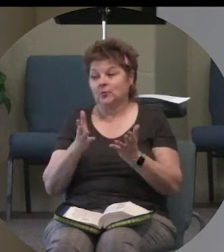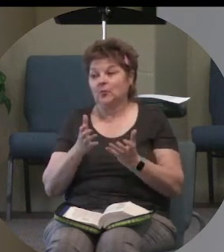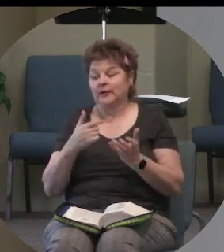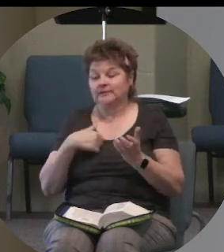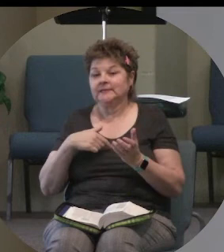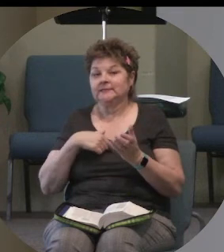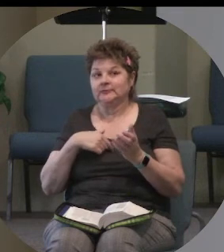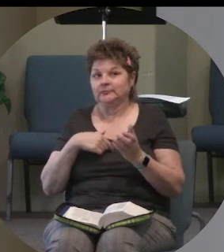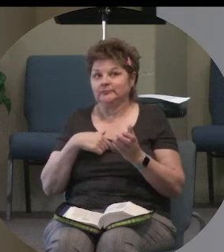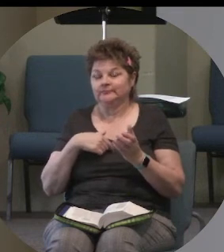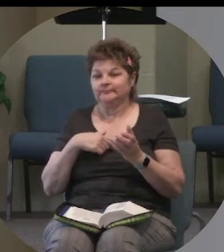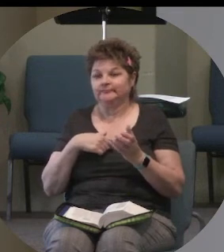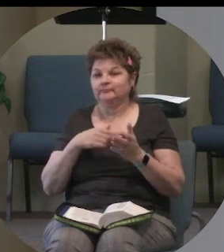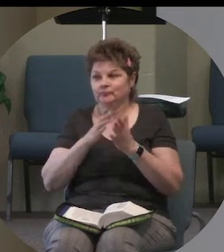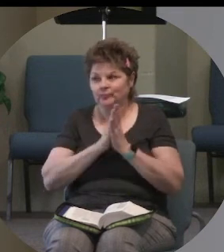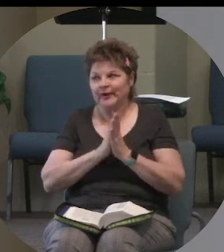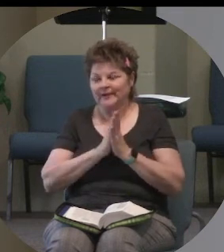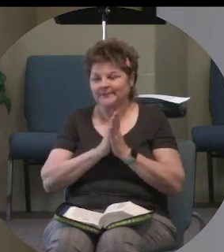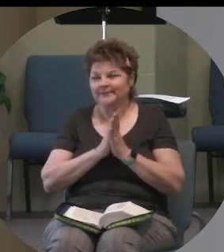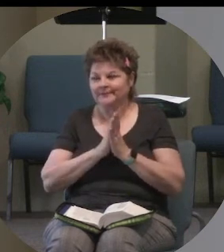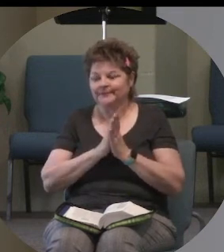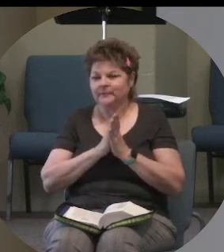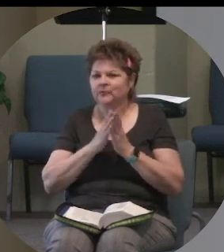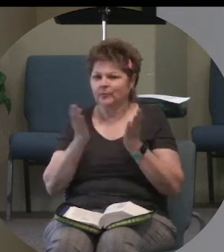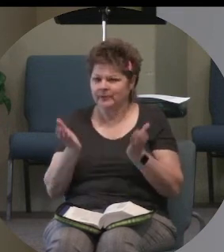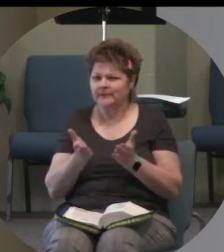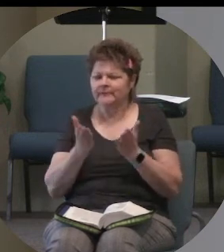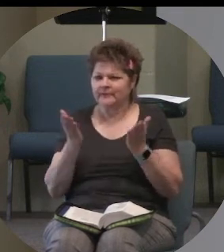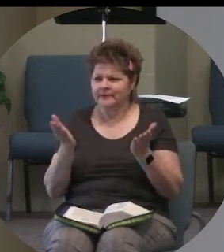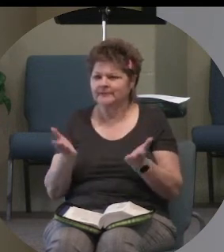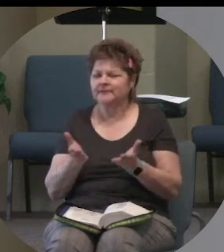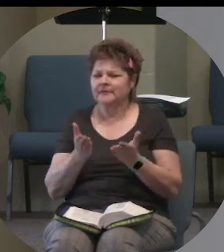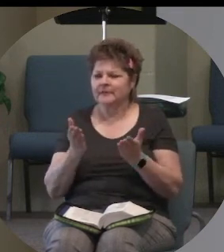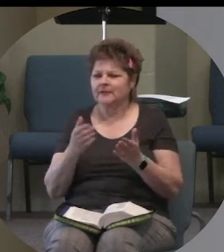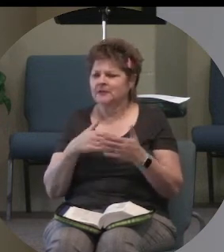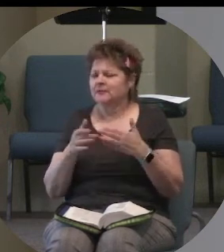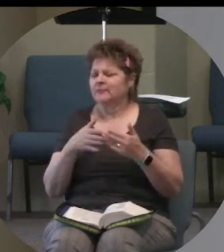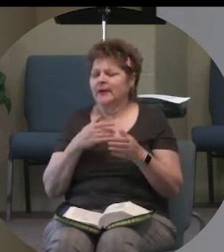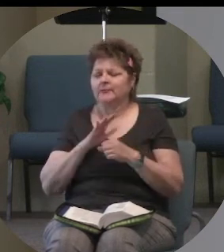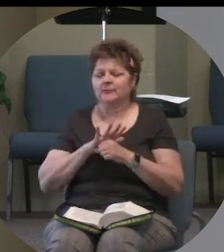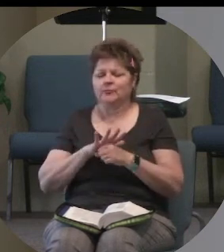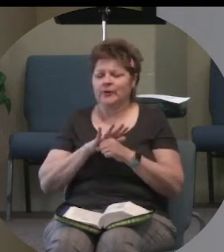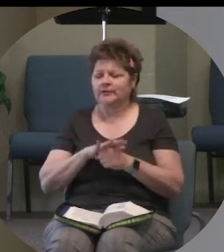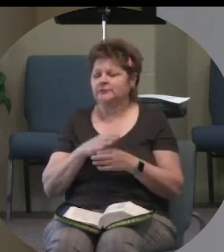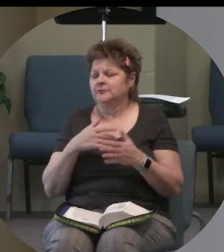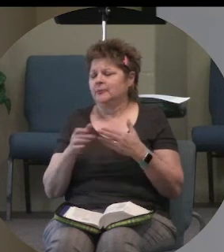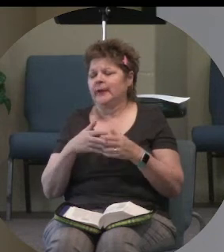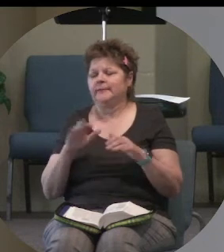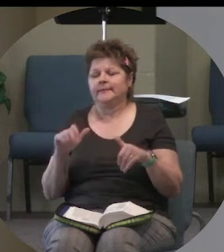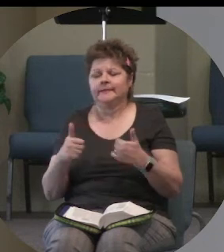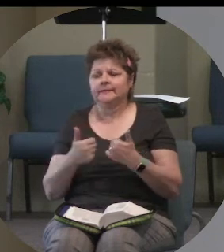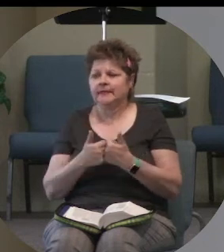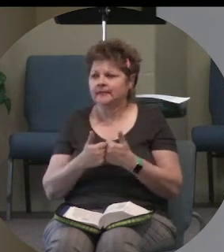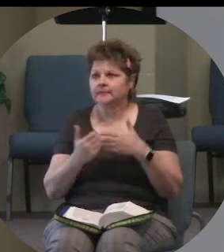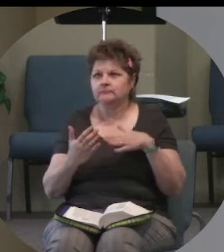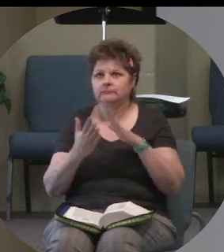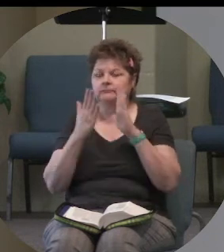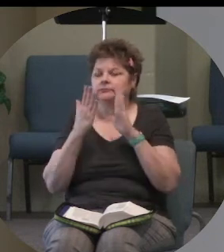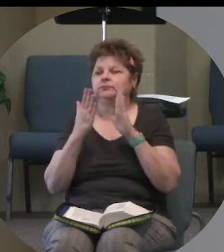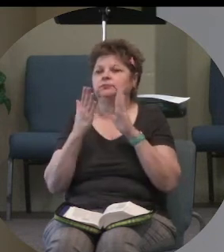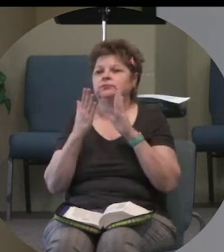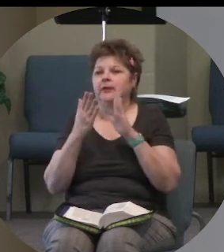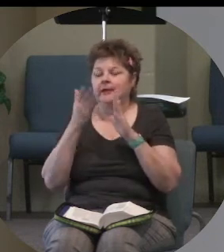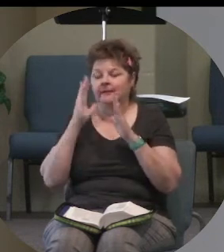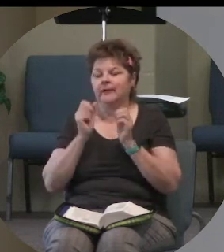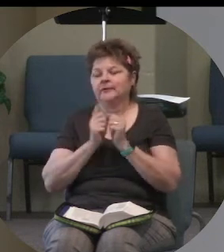think about this, be reminded, be encouraged that no matter the pressure, no matter the challenges that we face, God is